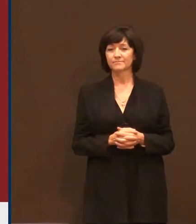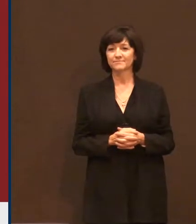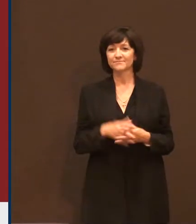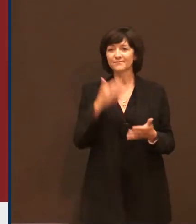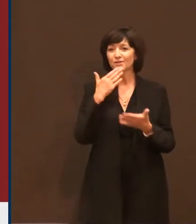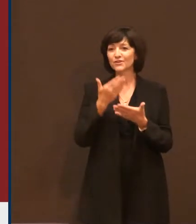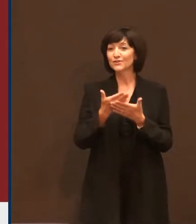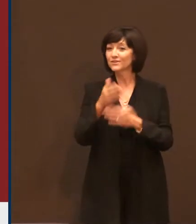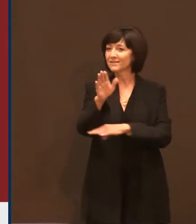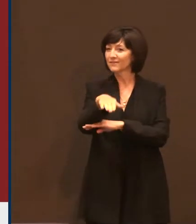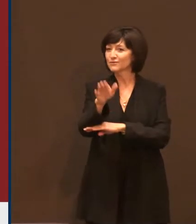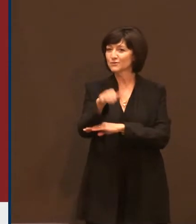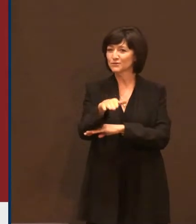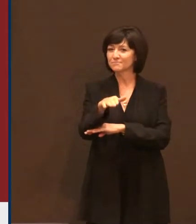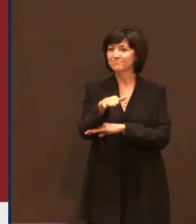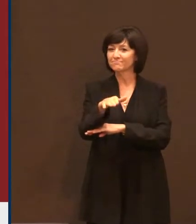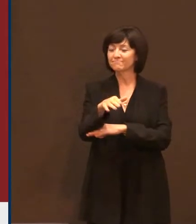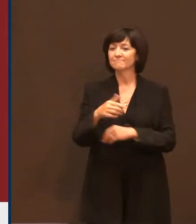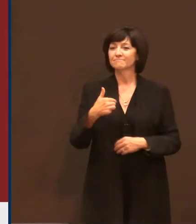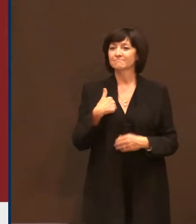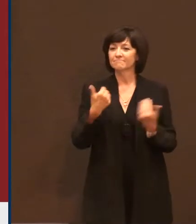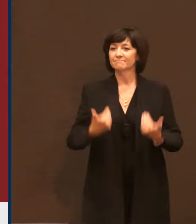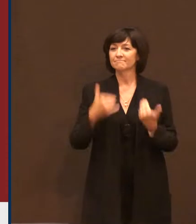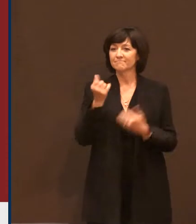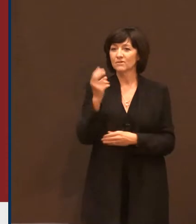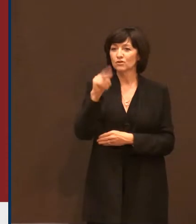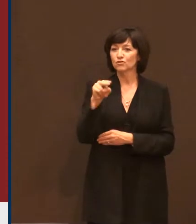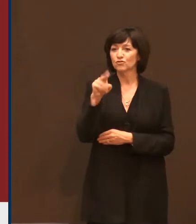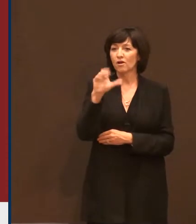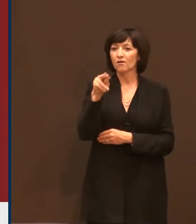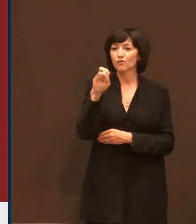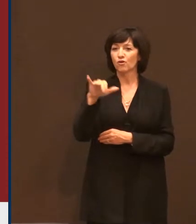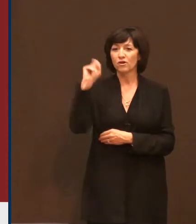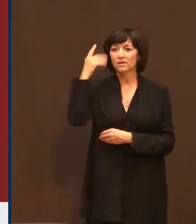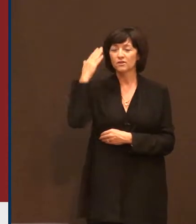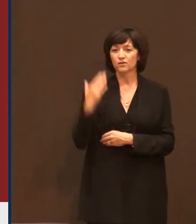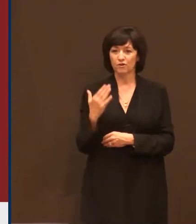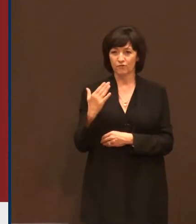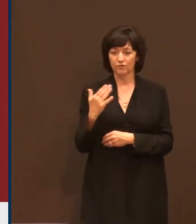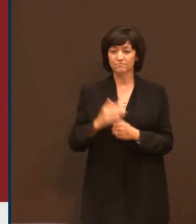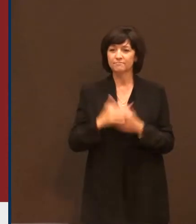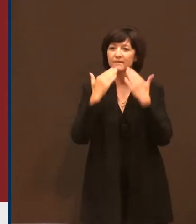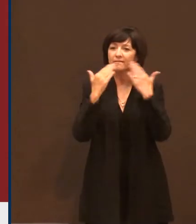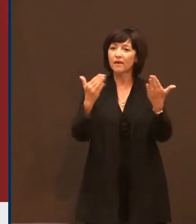Good afternoon, everyone. I'm Governor John Carney. Thank you for joining us for our weekly